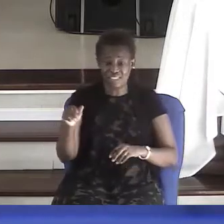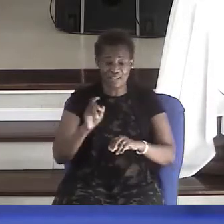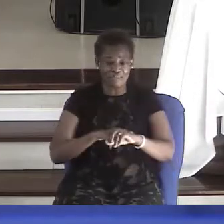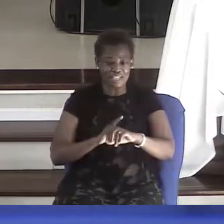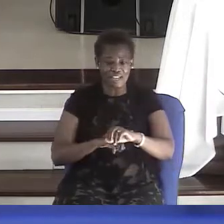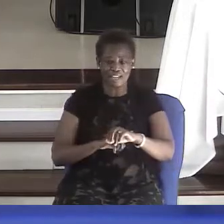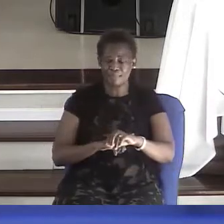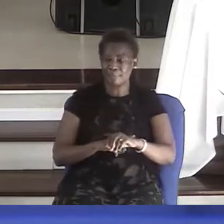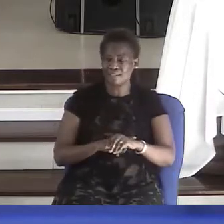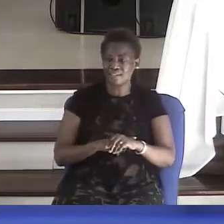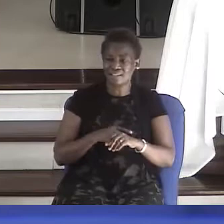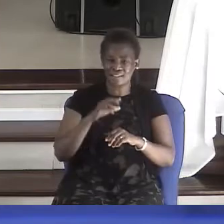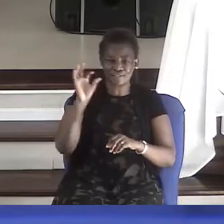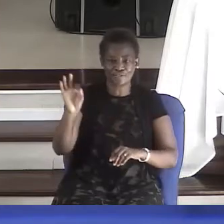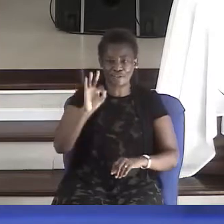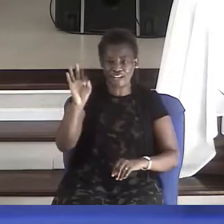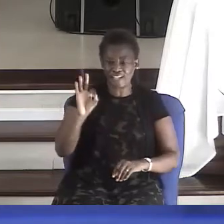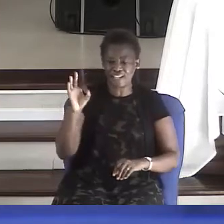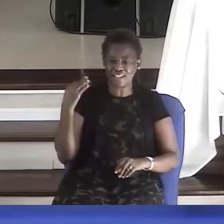for